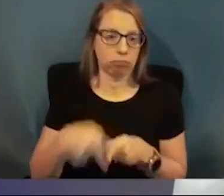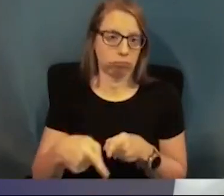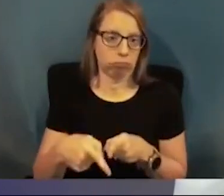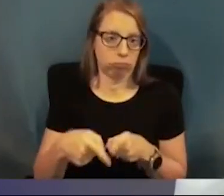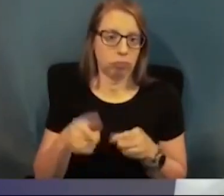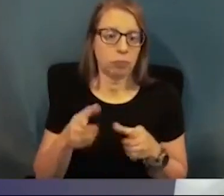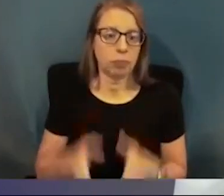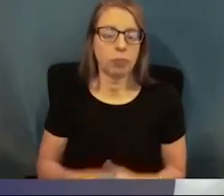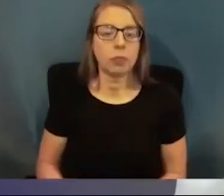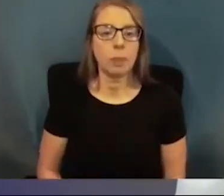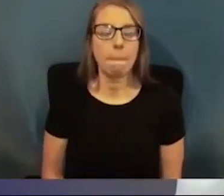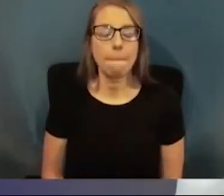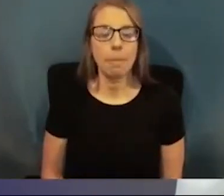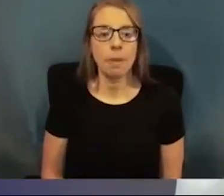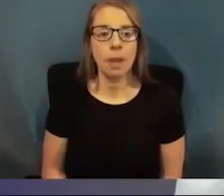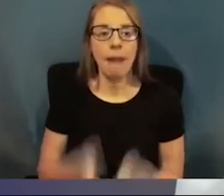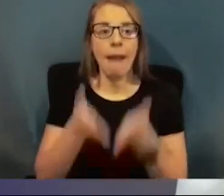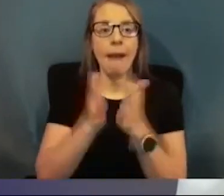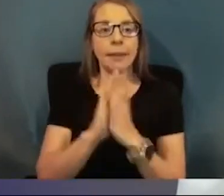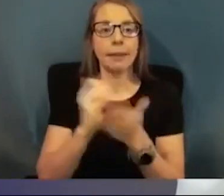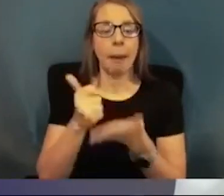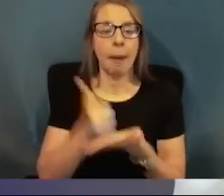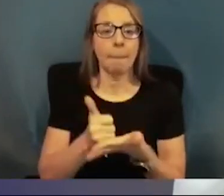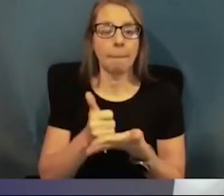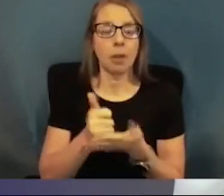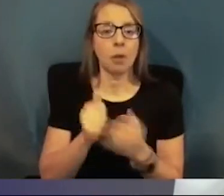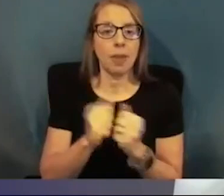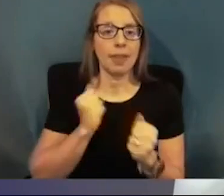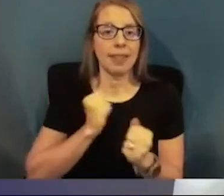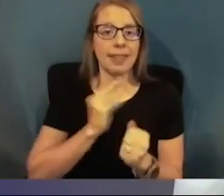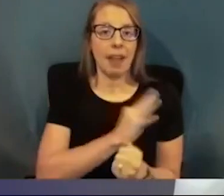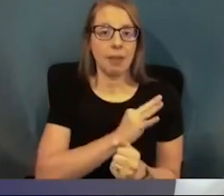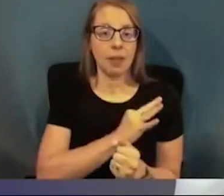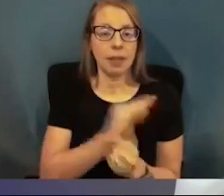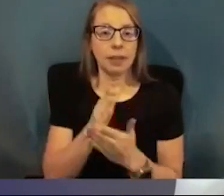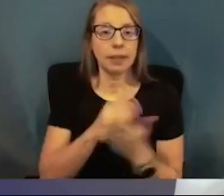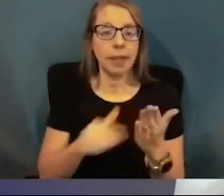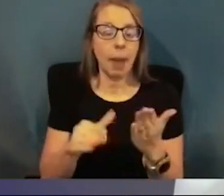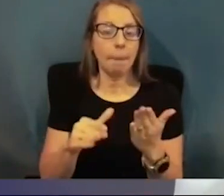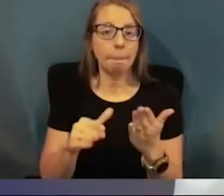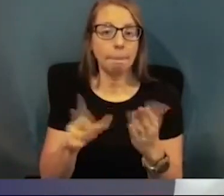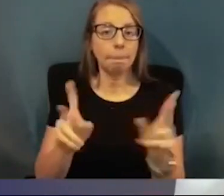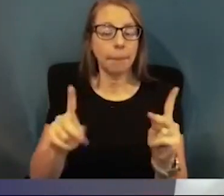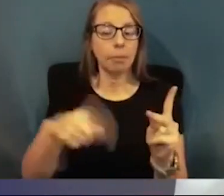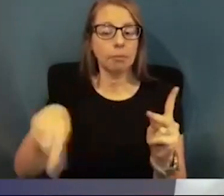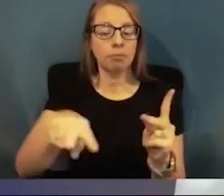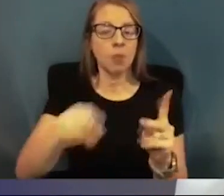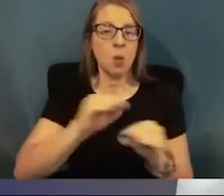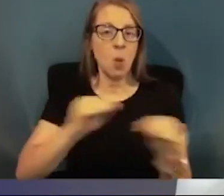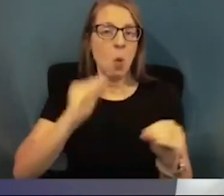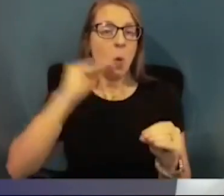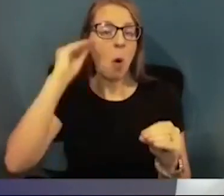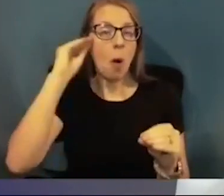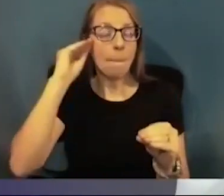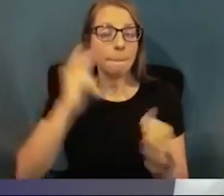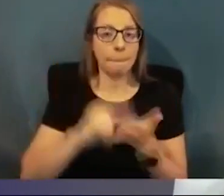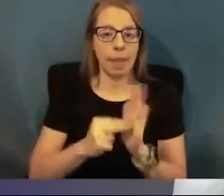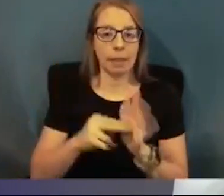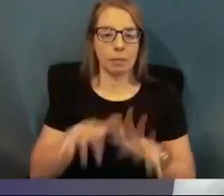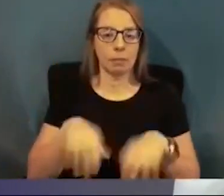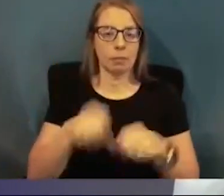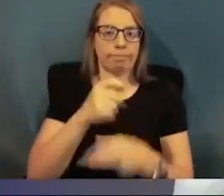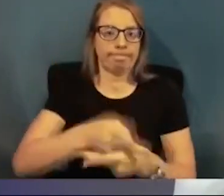been asked to help with volunteers for is staffing some homeless shelters. And helping in homeless shelters and soup kitchens that are